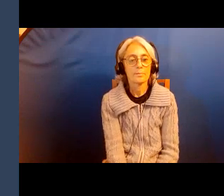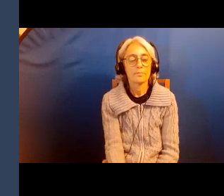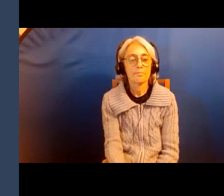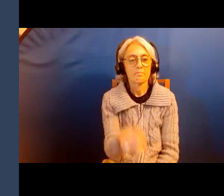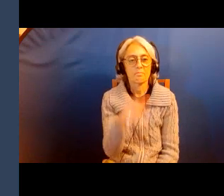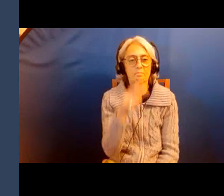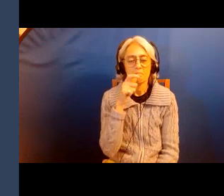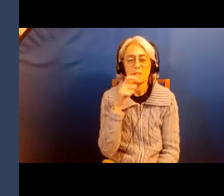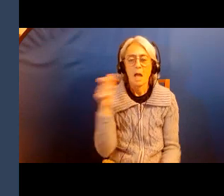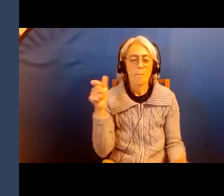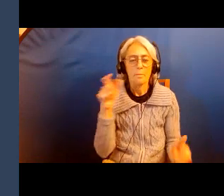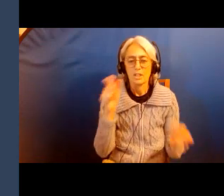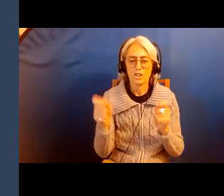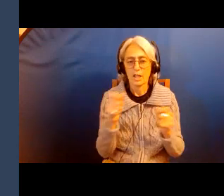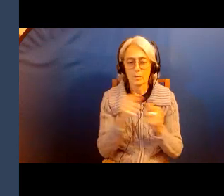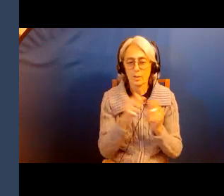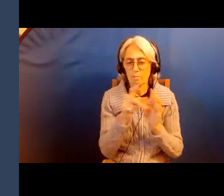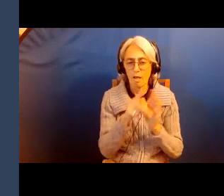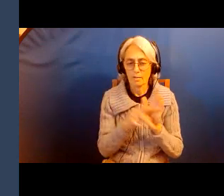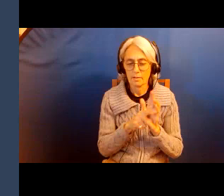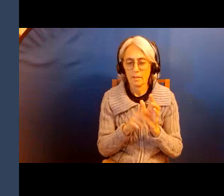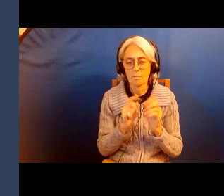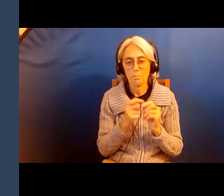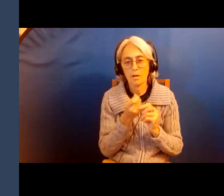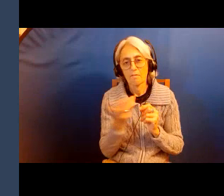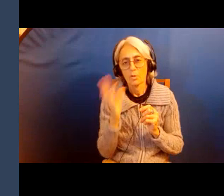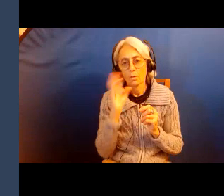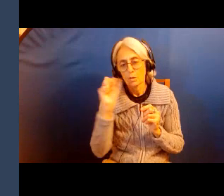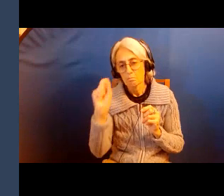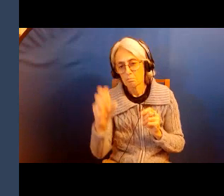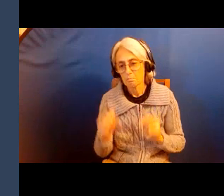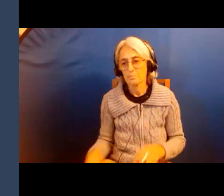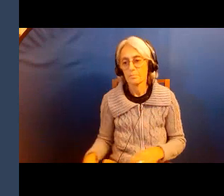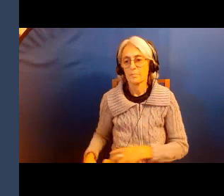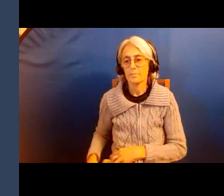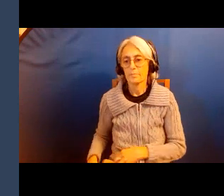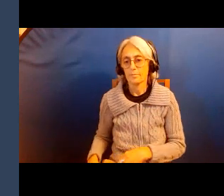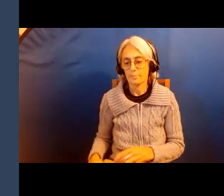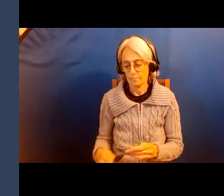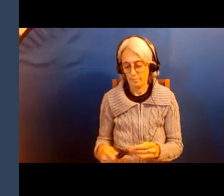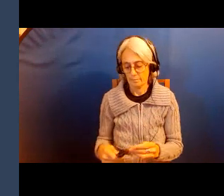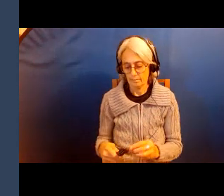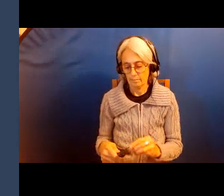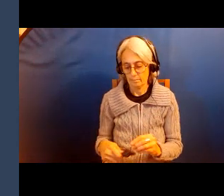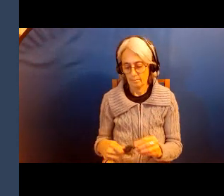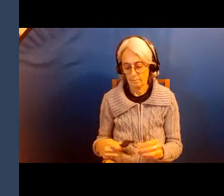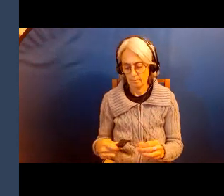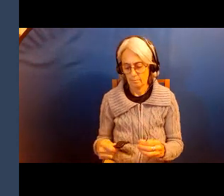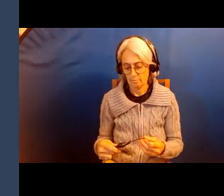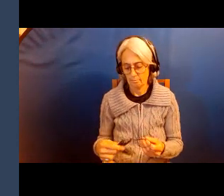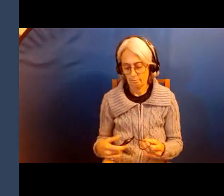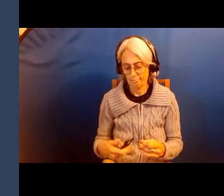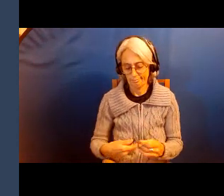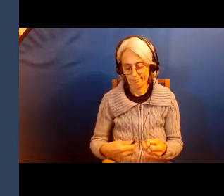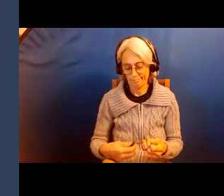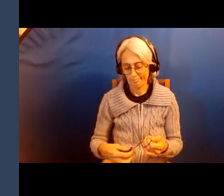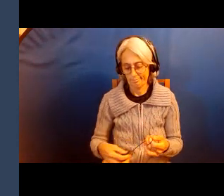did want to highlight a few key changes with you. Staff has added a new appendix with links to